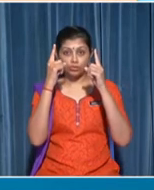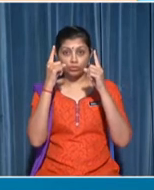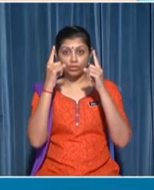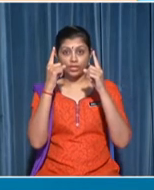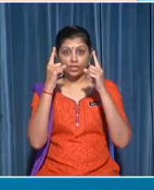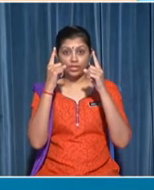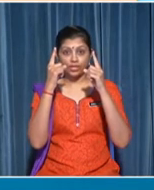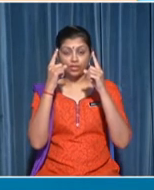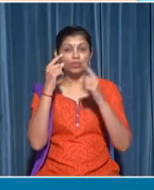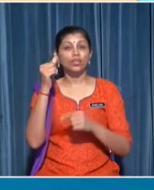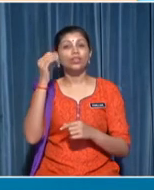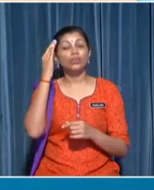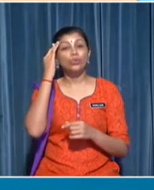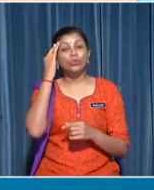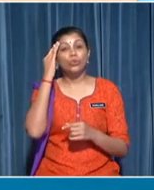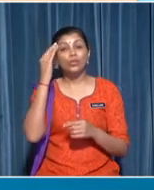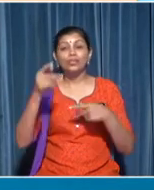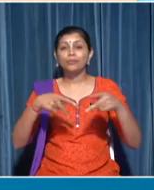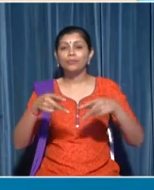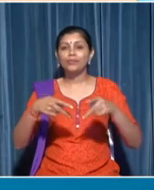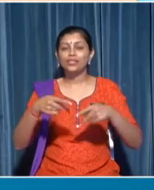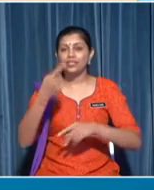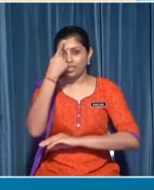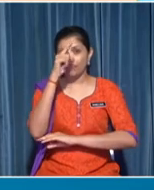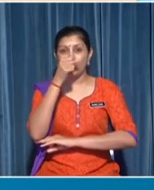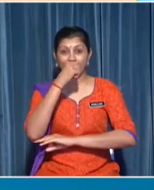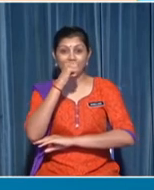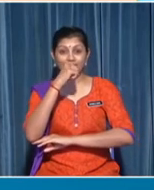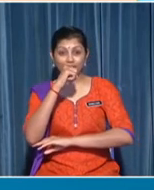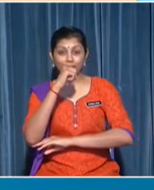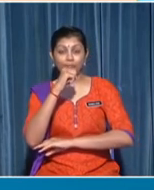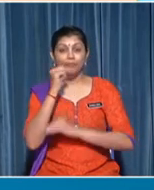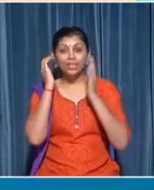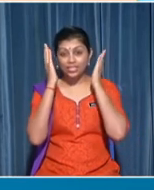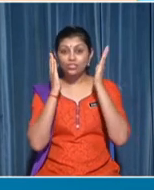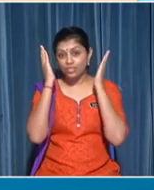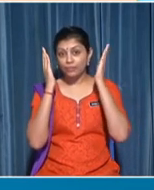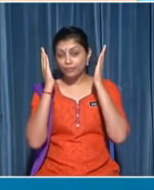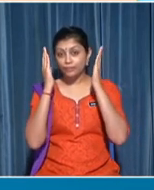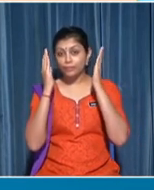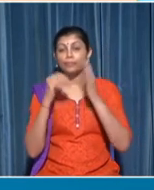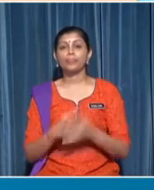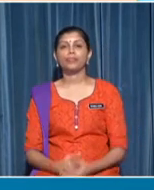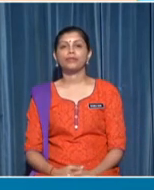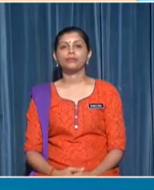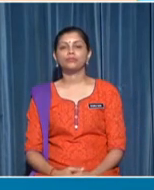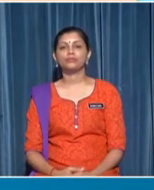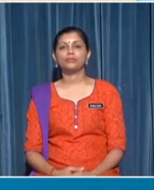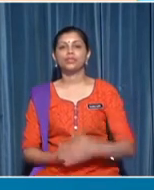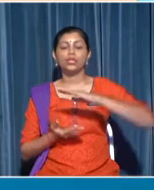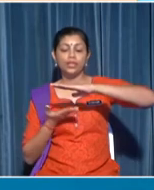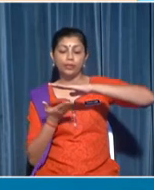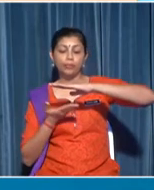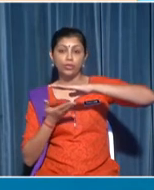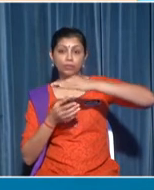be using the plastic lining for ice cream Malaysia. You need to snip off the bottom